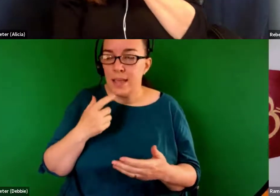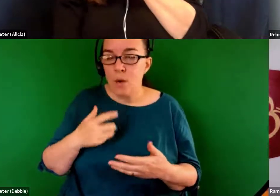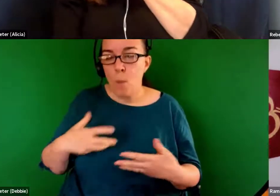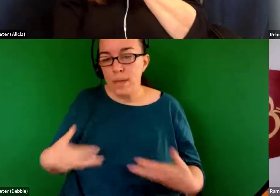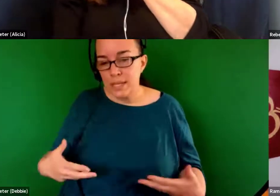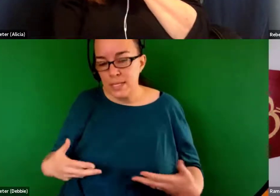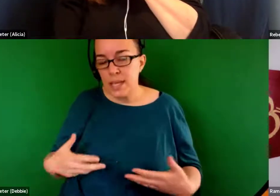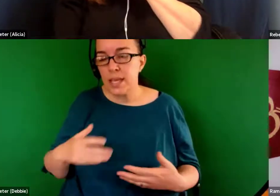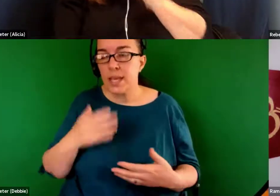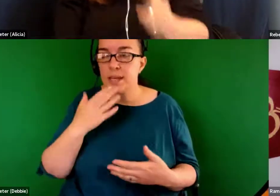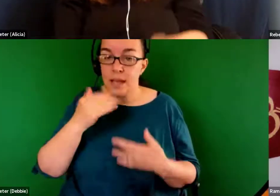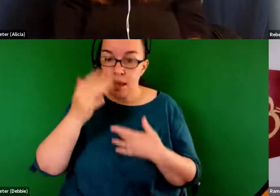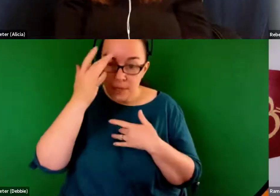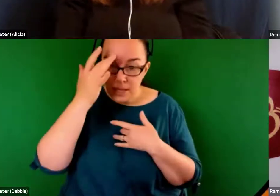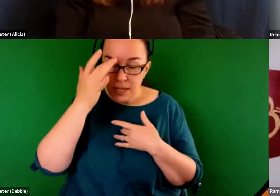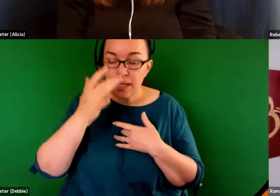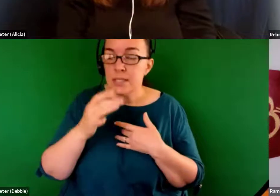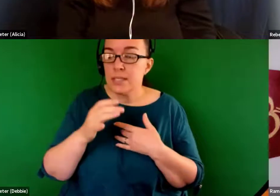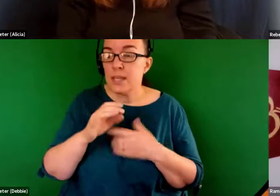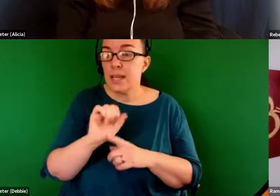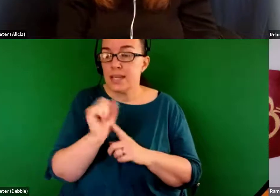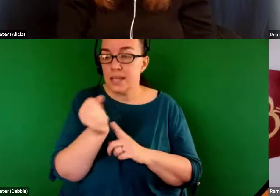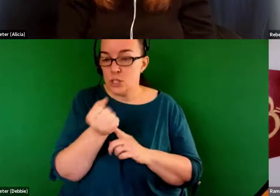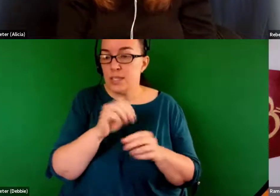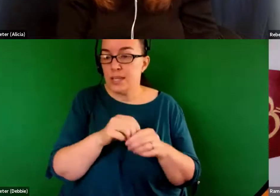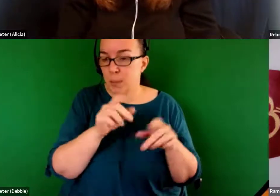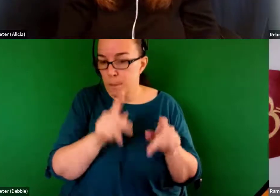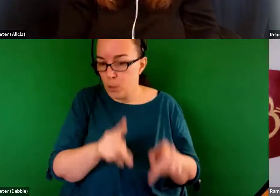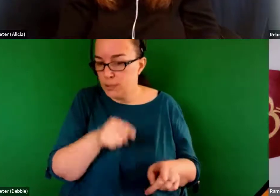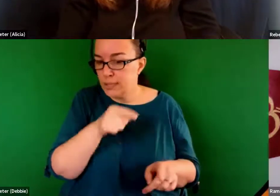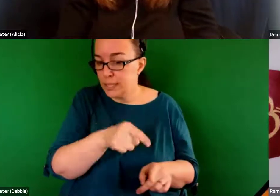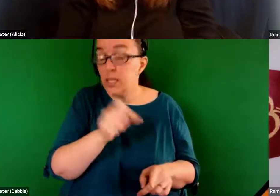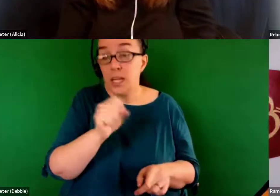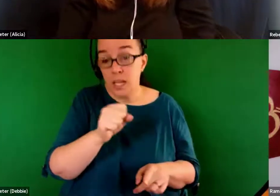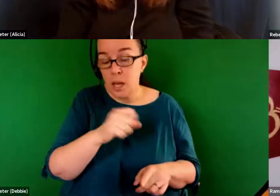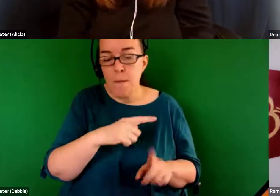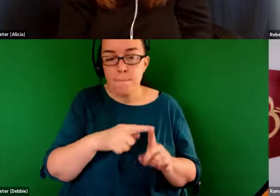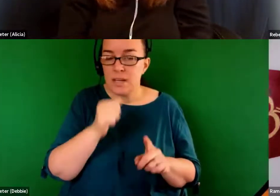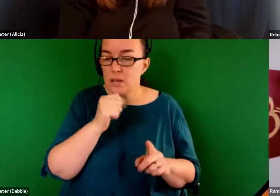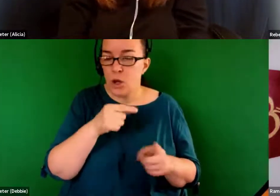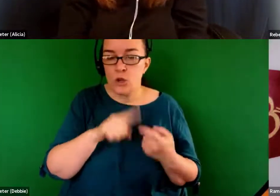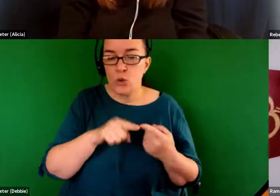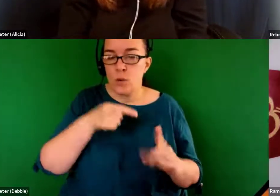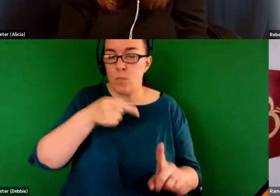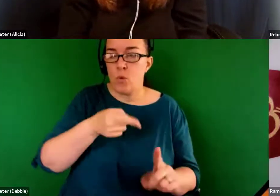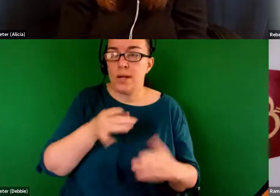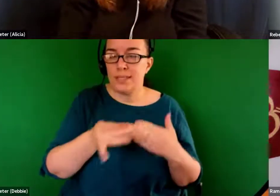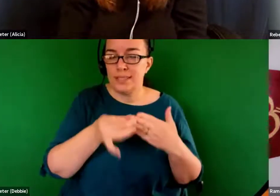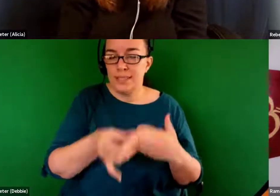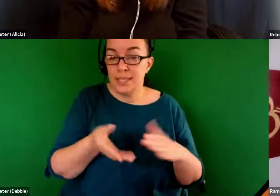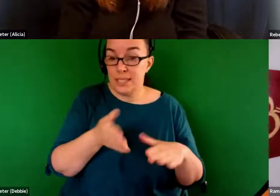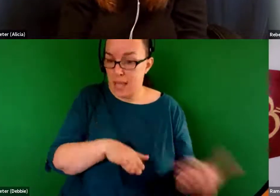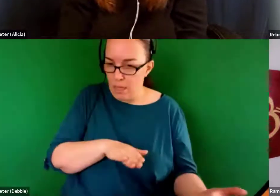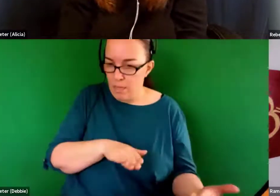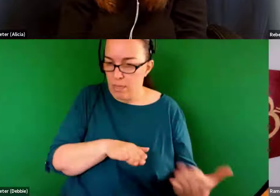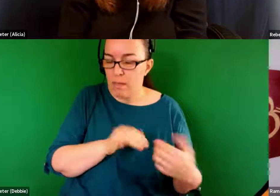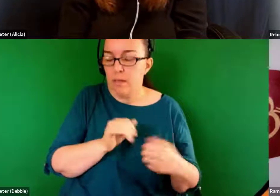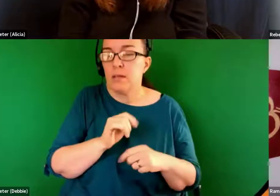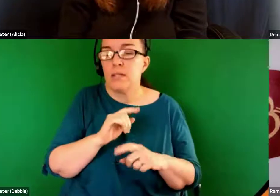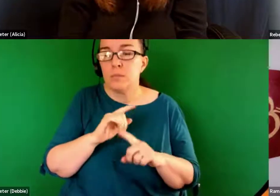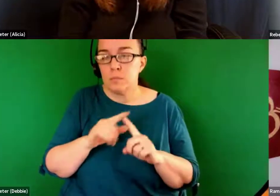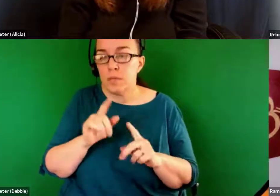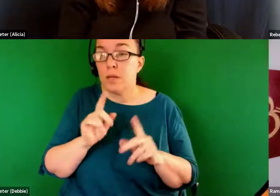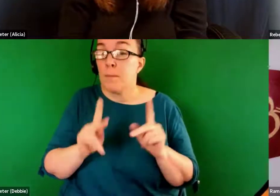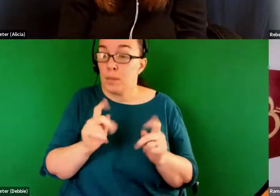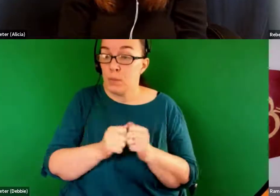are conditions that were present in a person, but weren't at a point that led them necessarily to death, right? People with